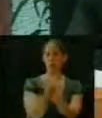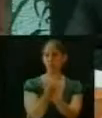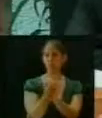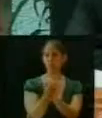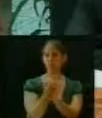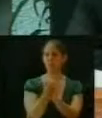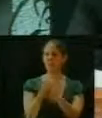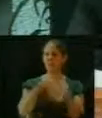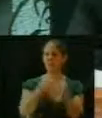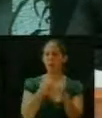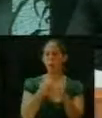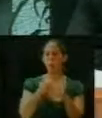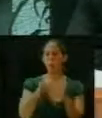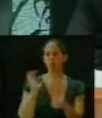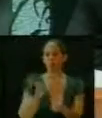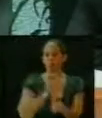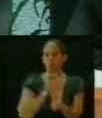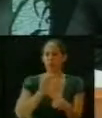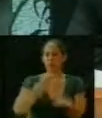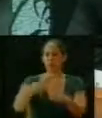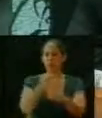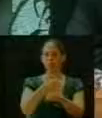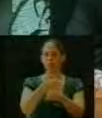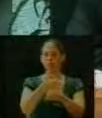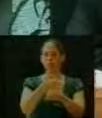makeup of the committee.